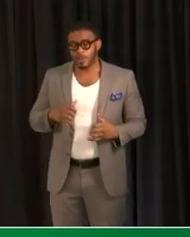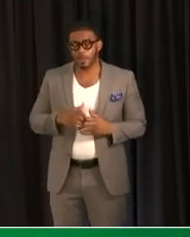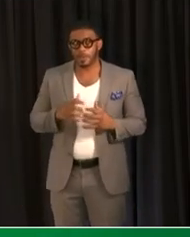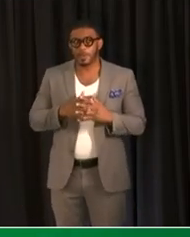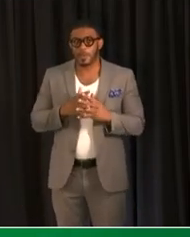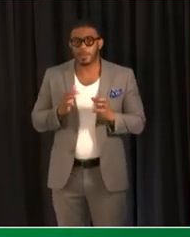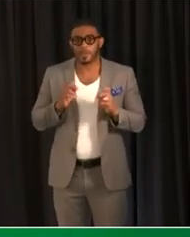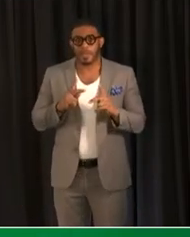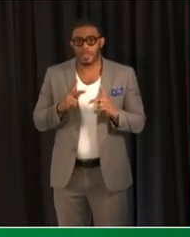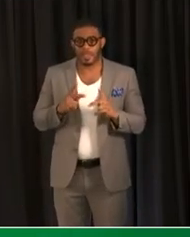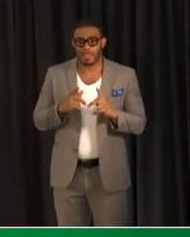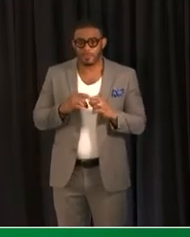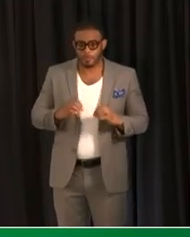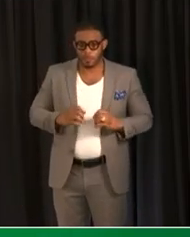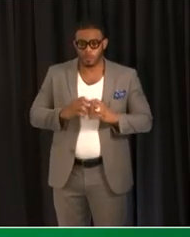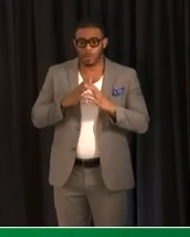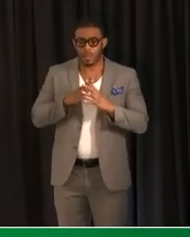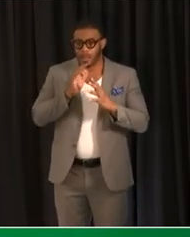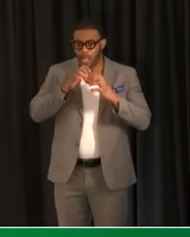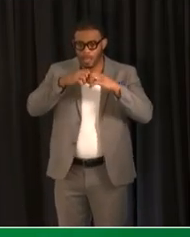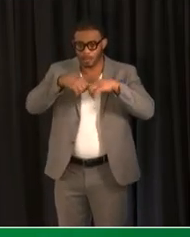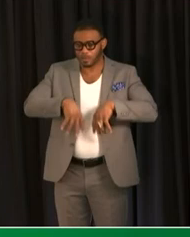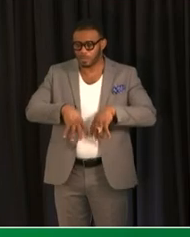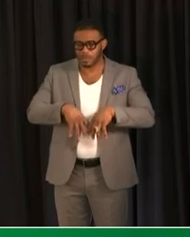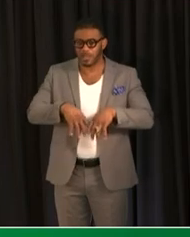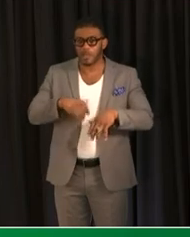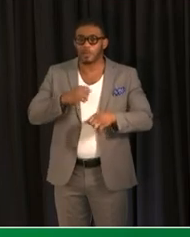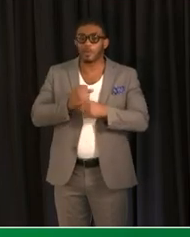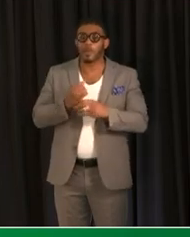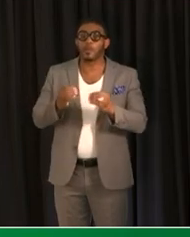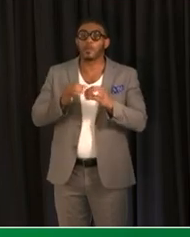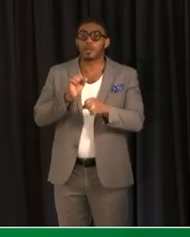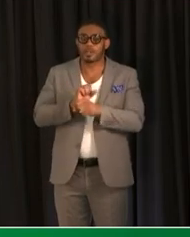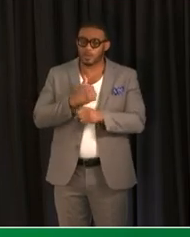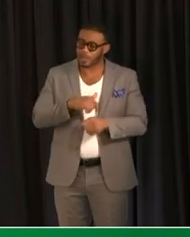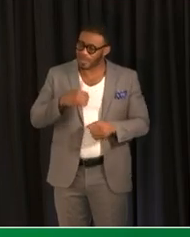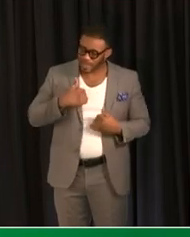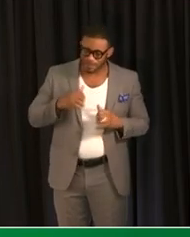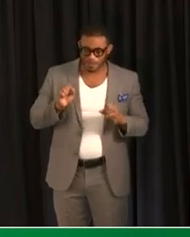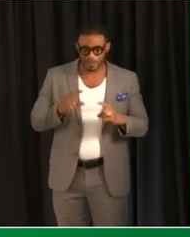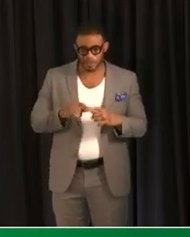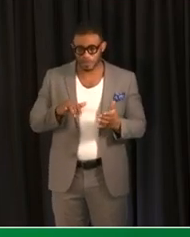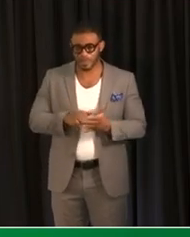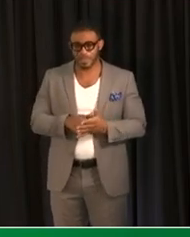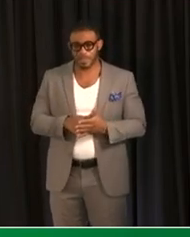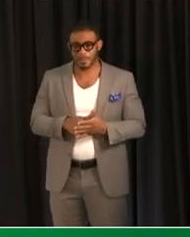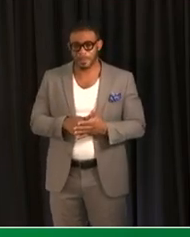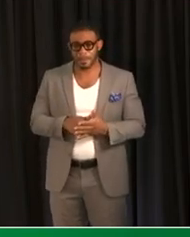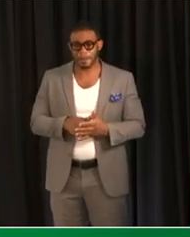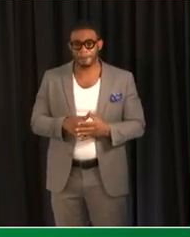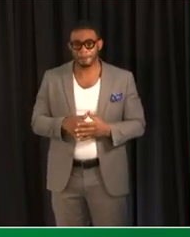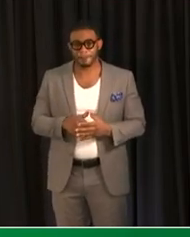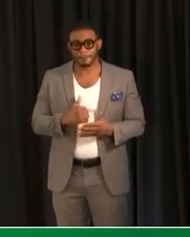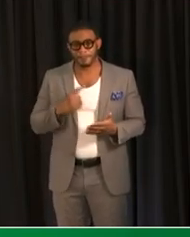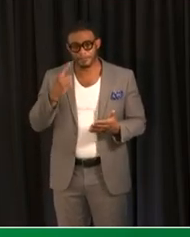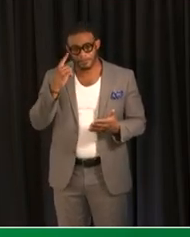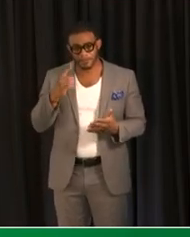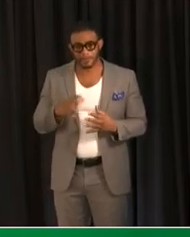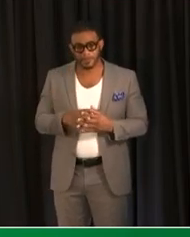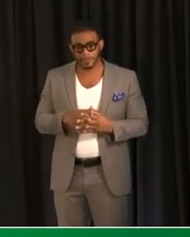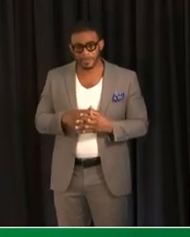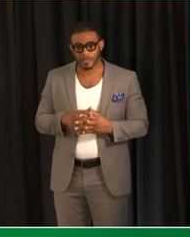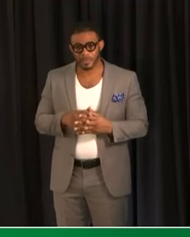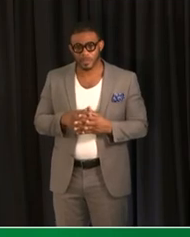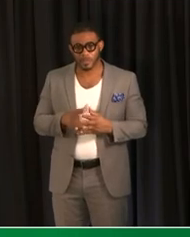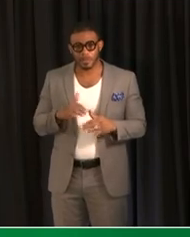We build back better by creating more jobs, and we have the ability to do that. And I